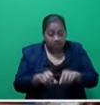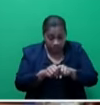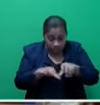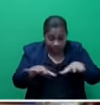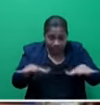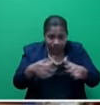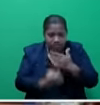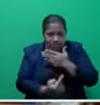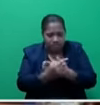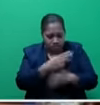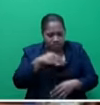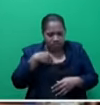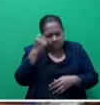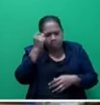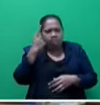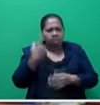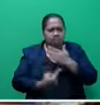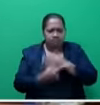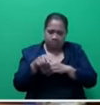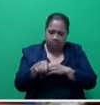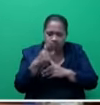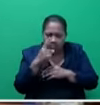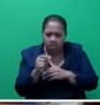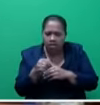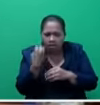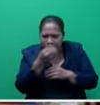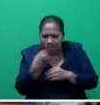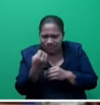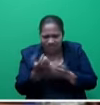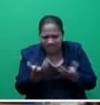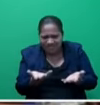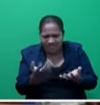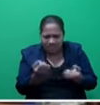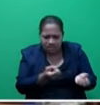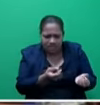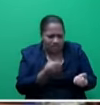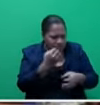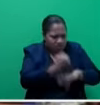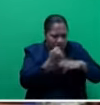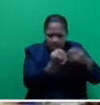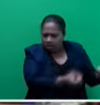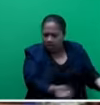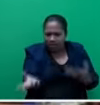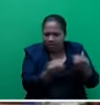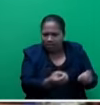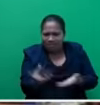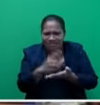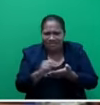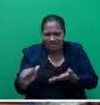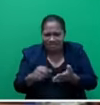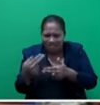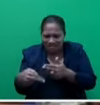understood that this event could threaten food security of households due to supply chain disruption, as well as loss of